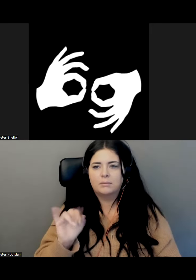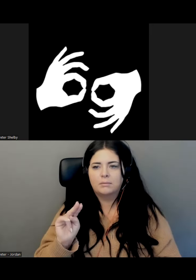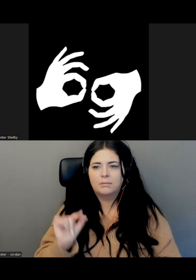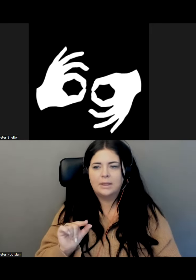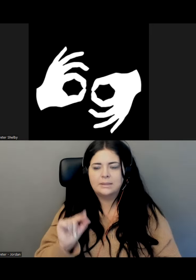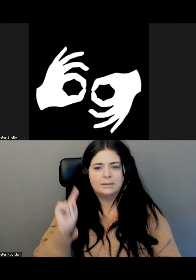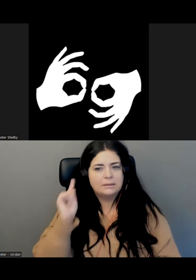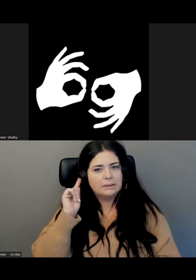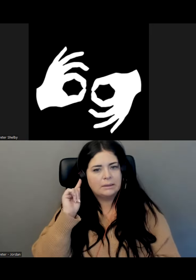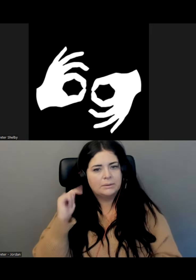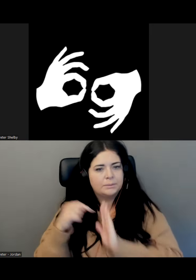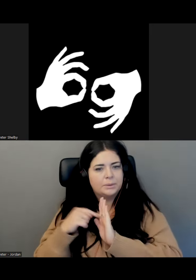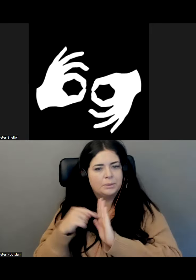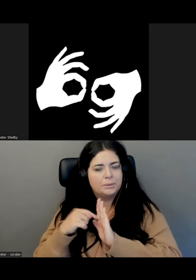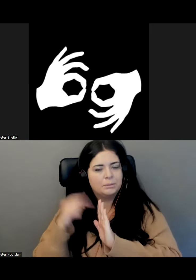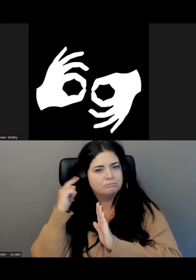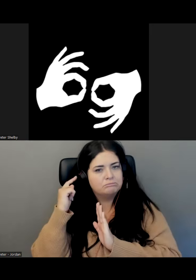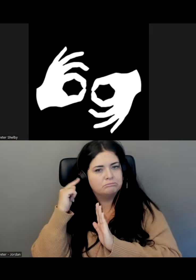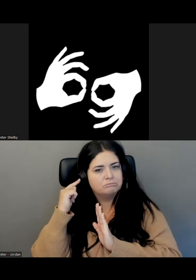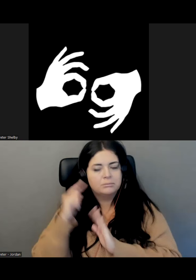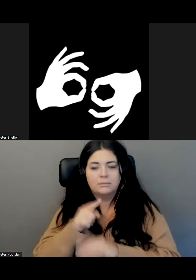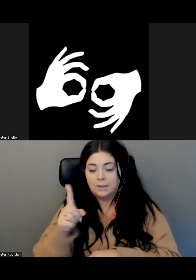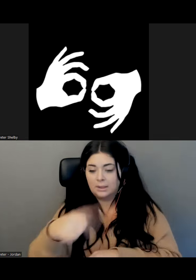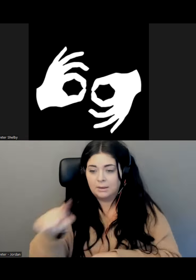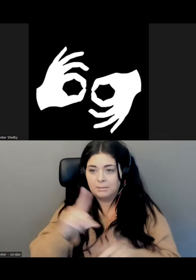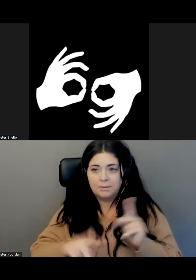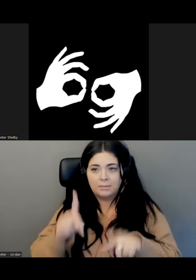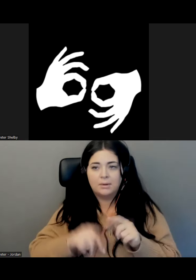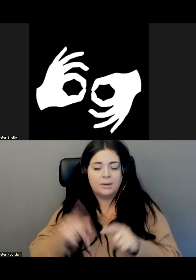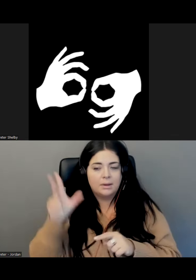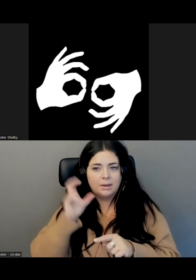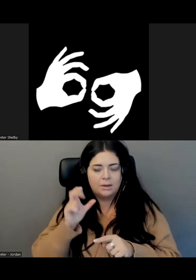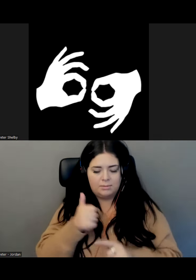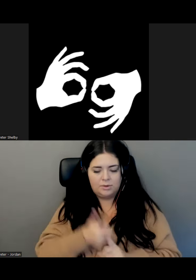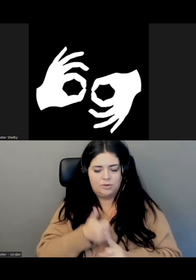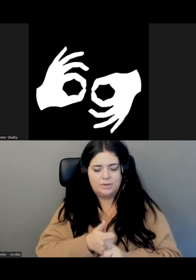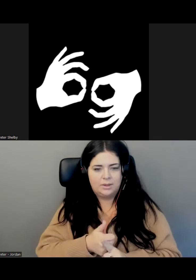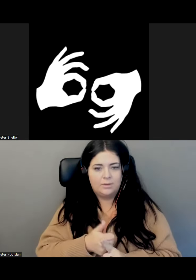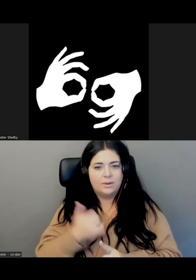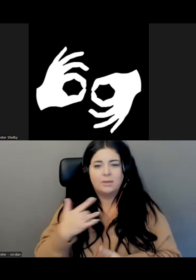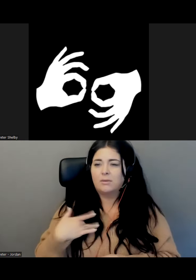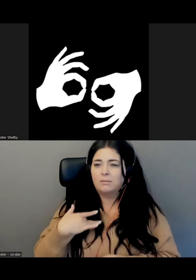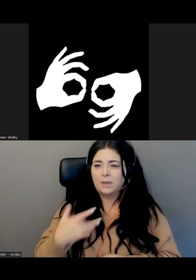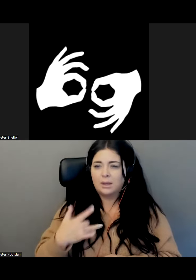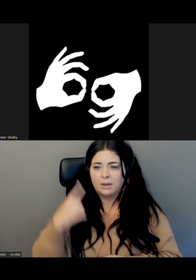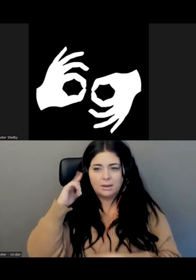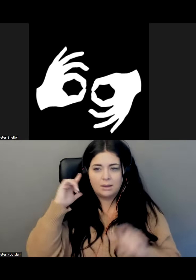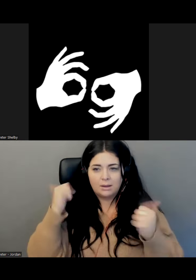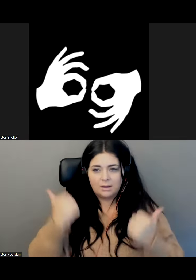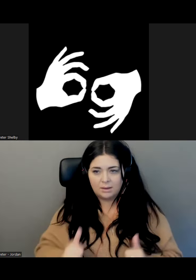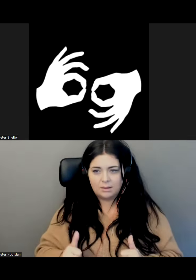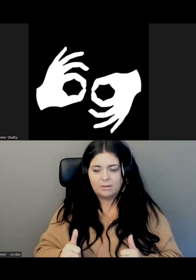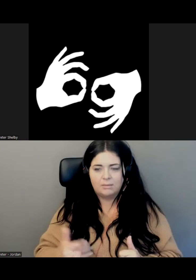your ears that others can't hear. It's very common when you have hearing loss, but you can